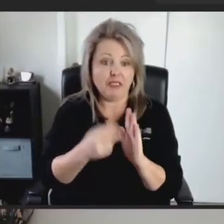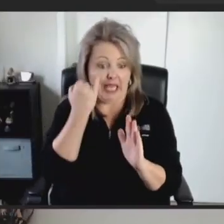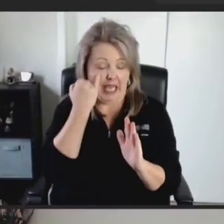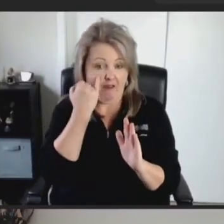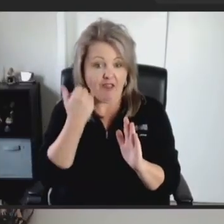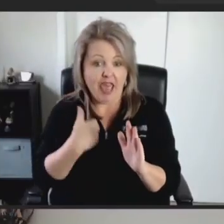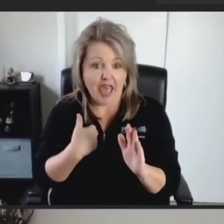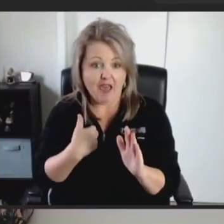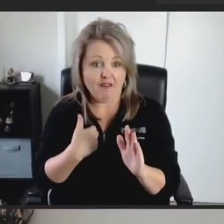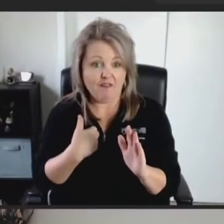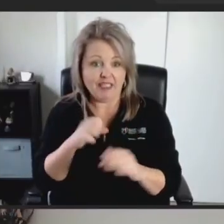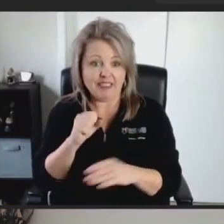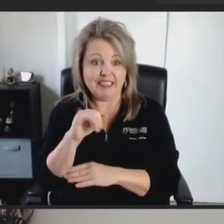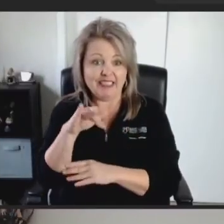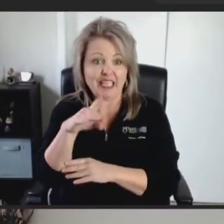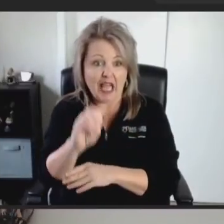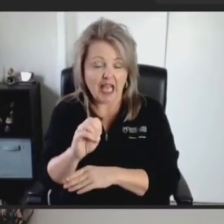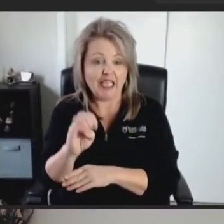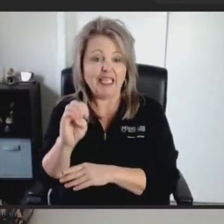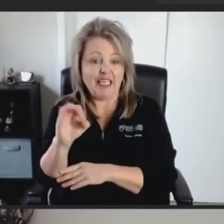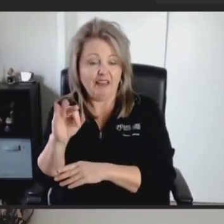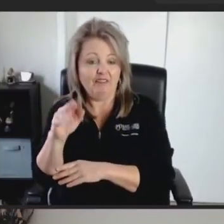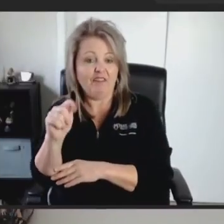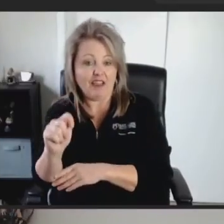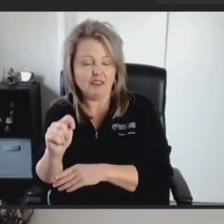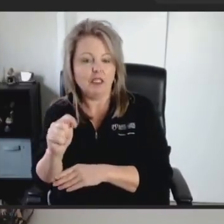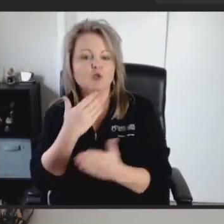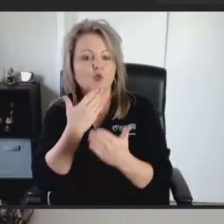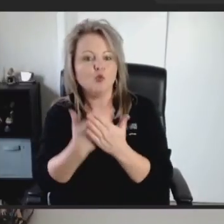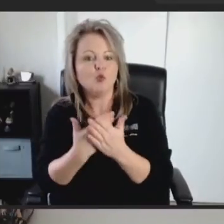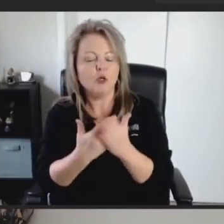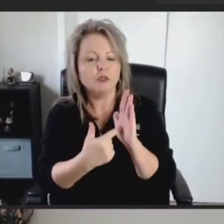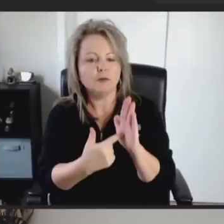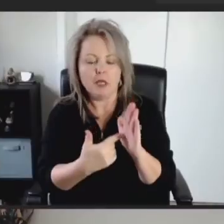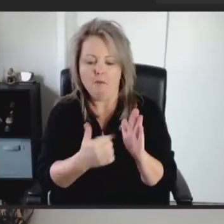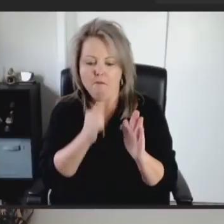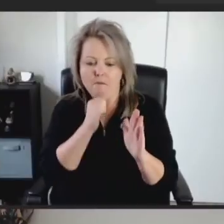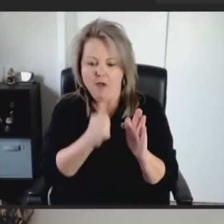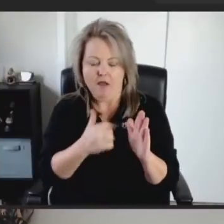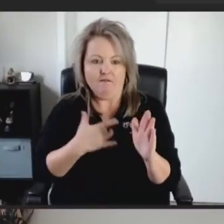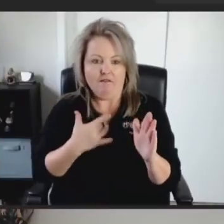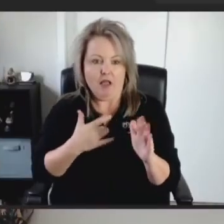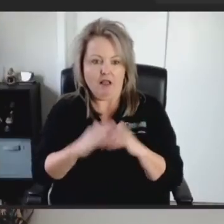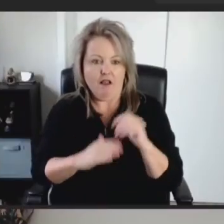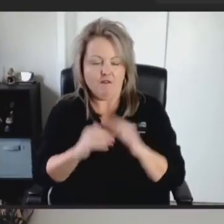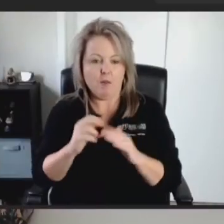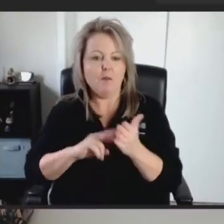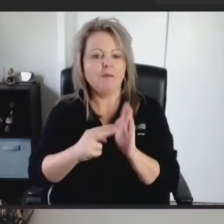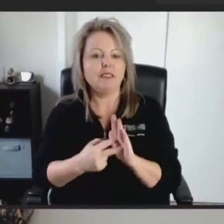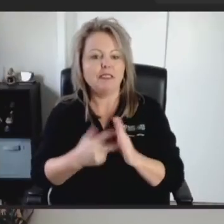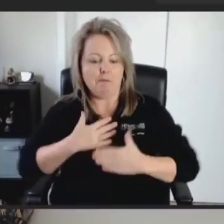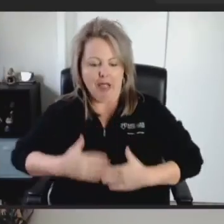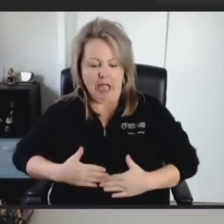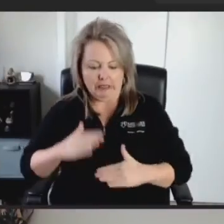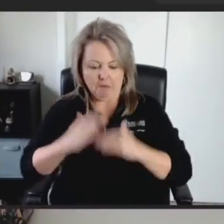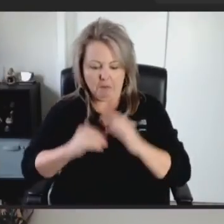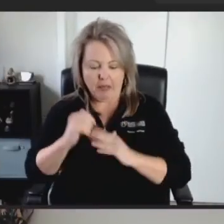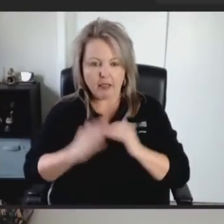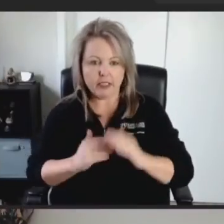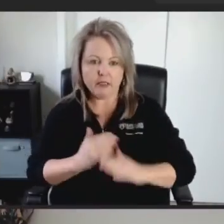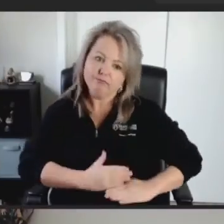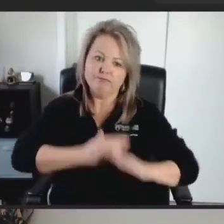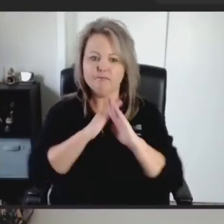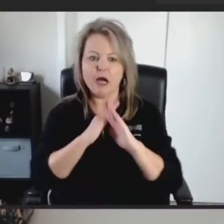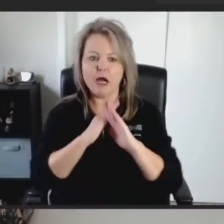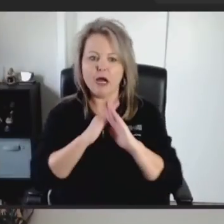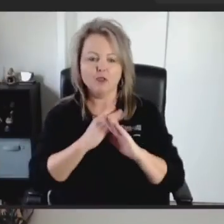a good response to the vaccine, even though it might not feel very comfortable at the time. It still would be much better to take the vaccine